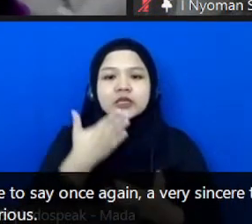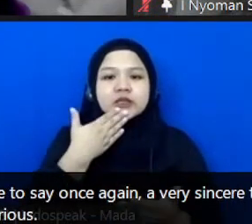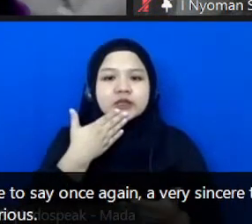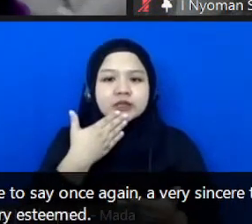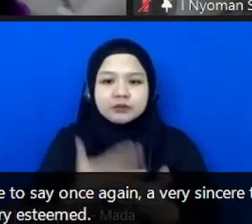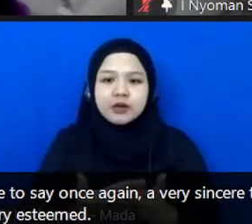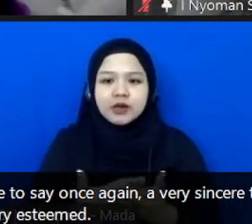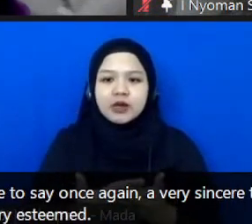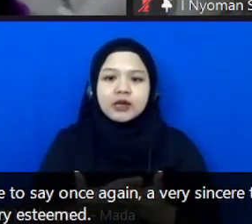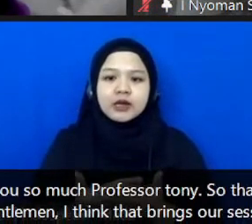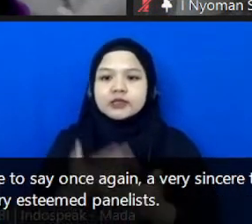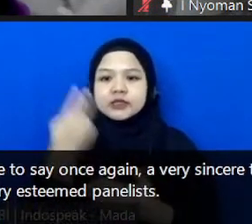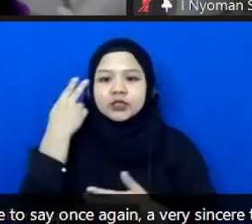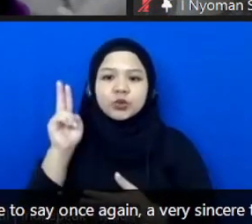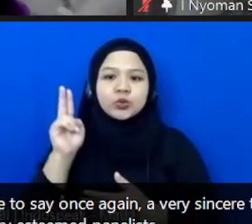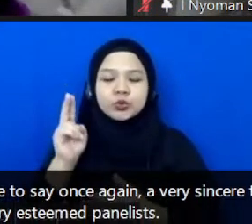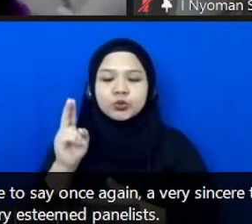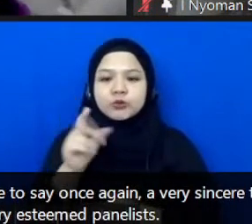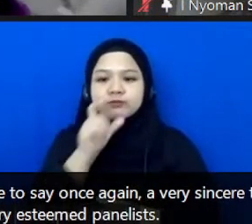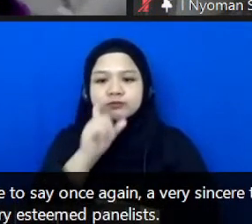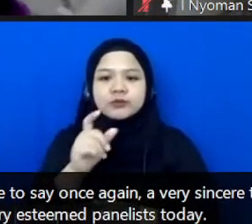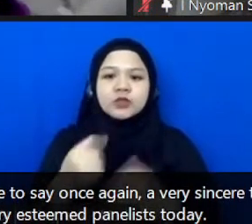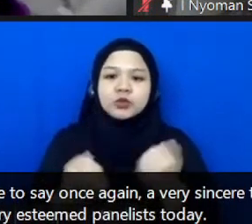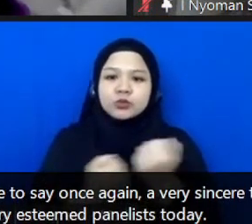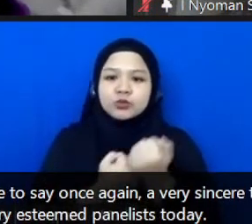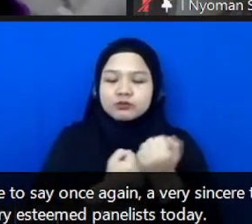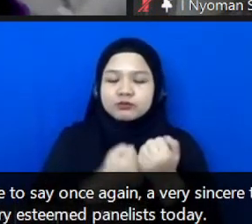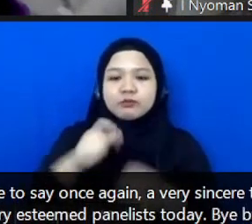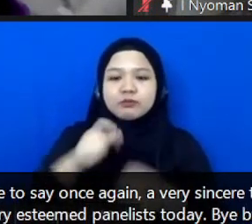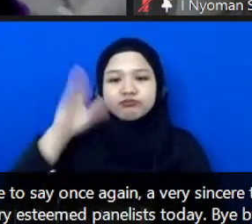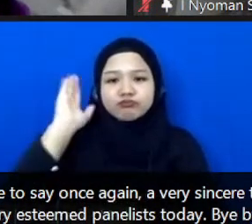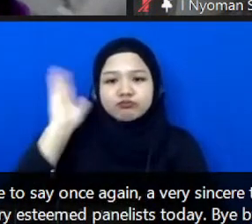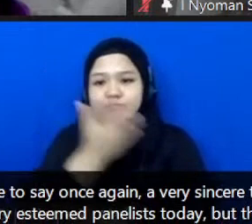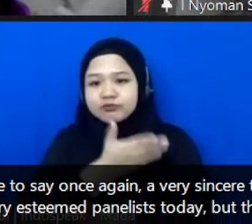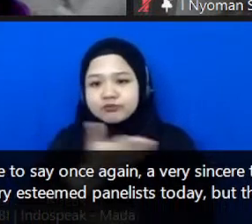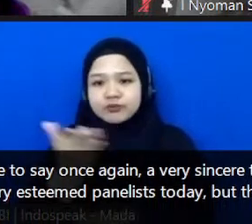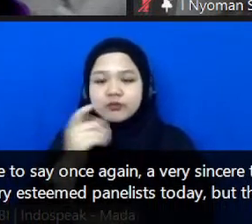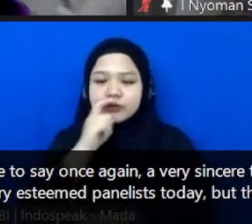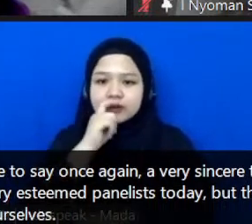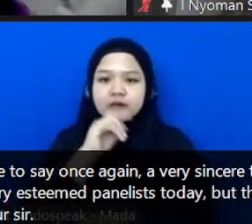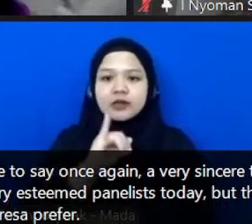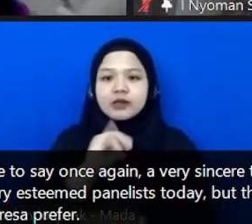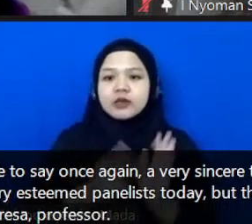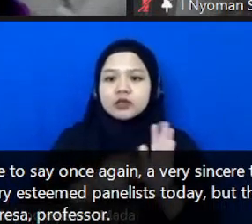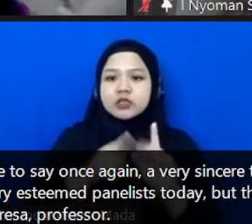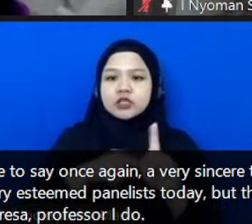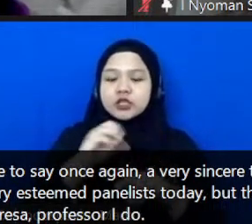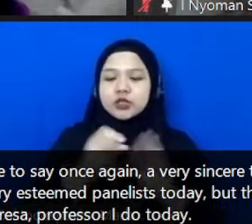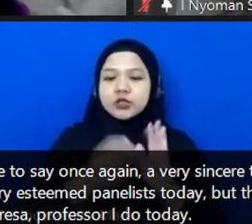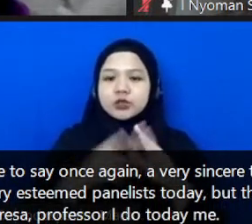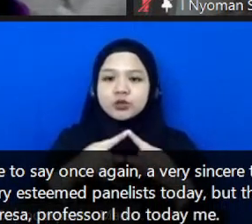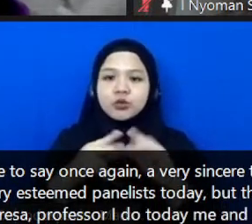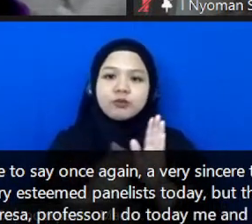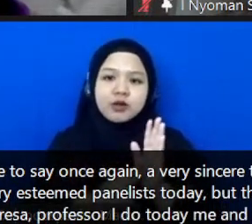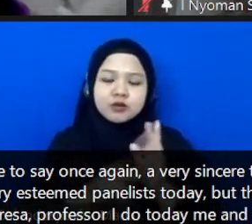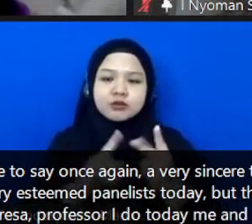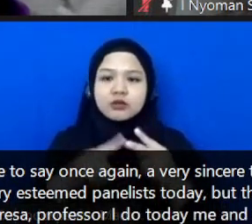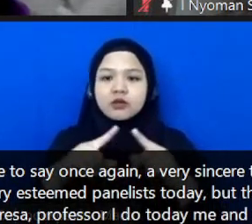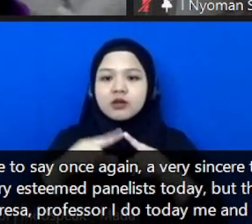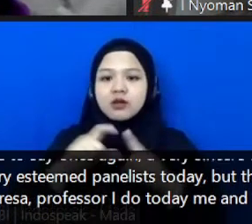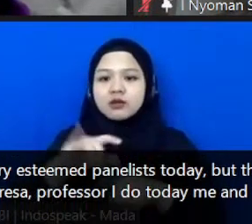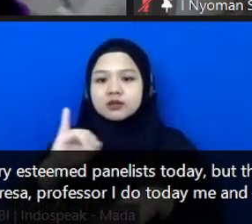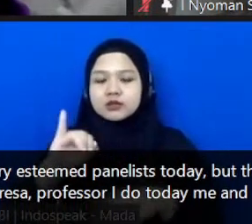esteemed panelists today, Bapak I Nyoman Sutarsa, Professor Adi Utarini, and Ibu Dia